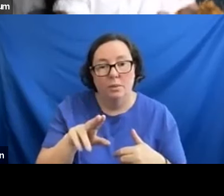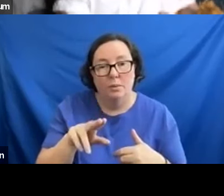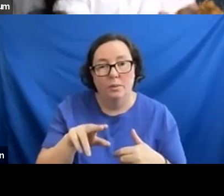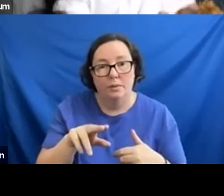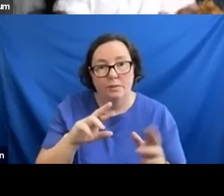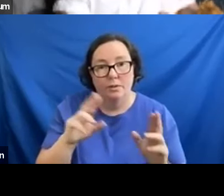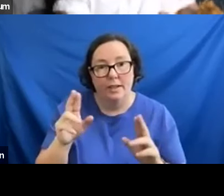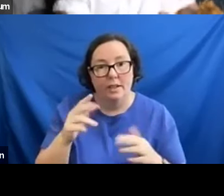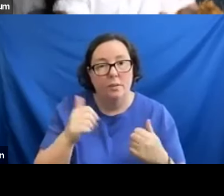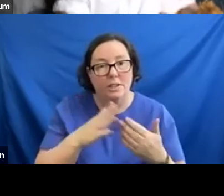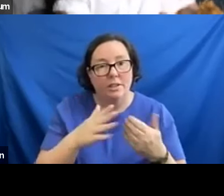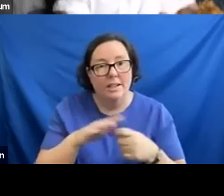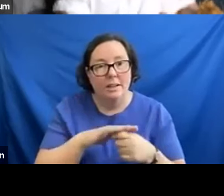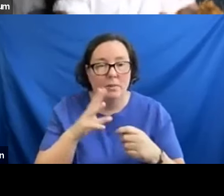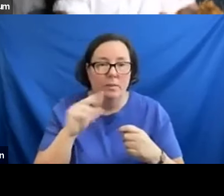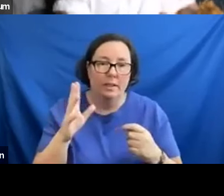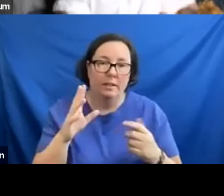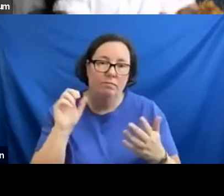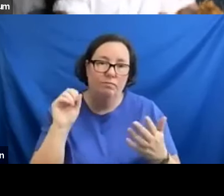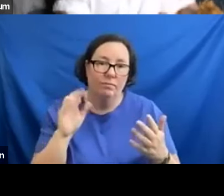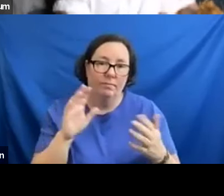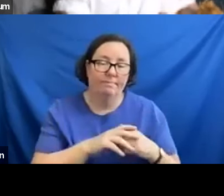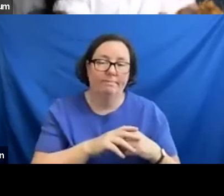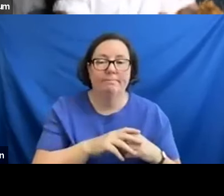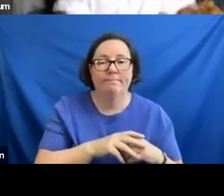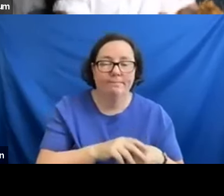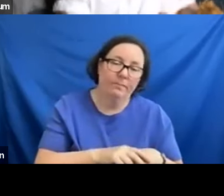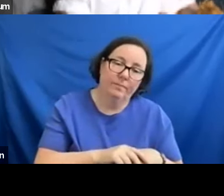state what neighborhood you are from and